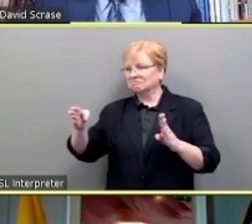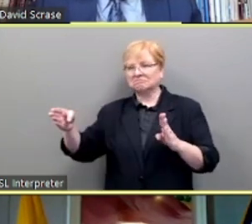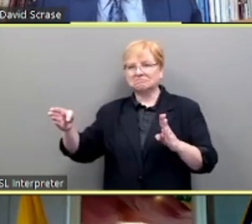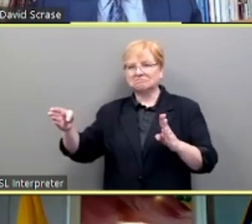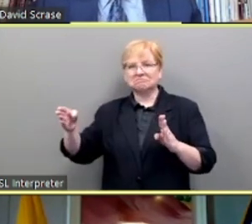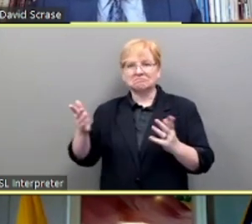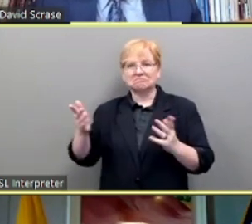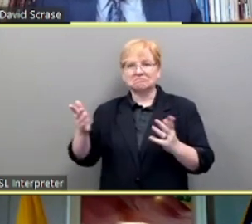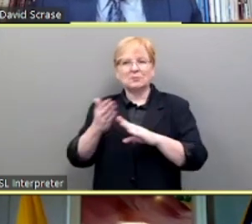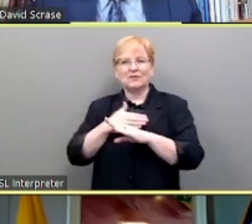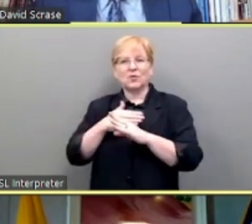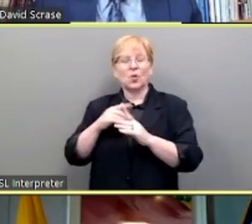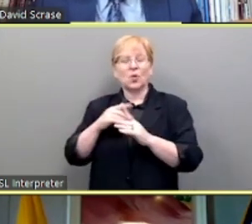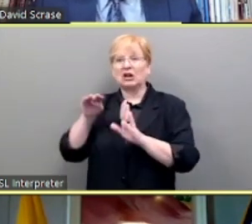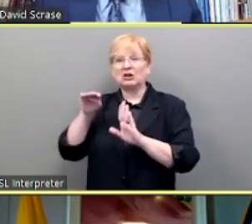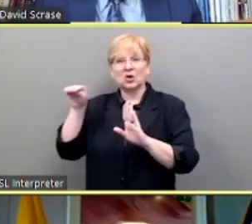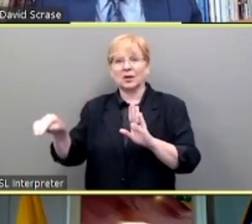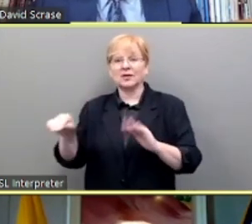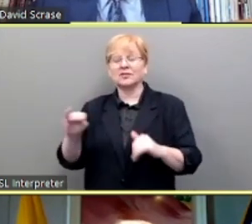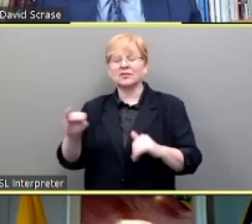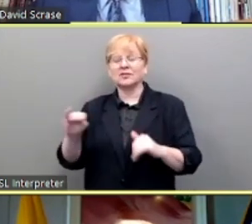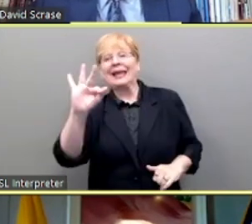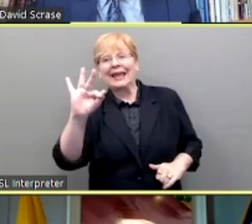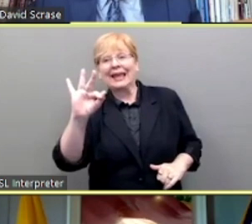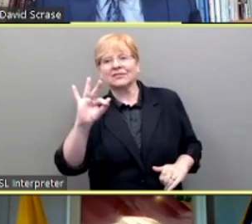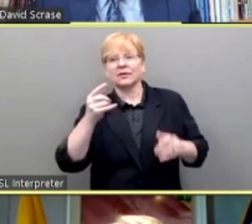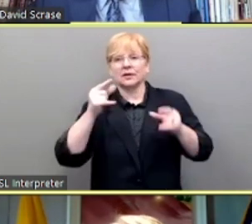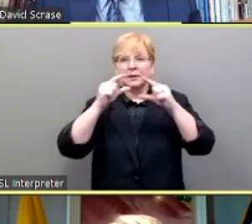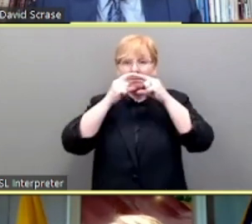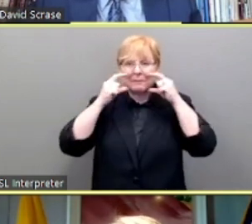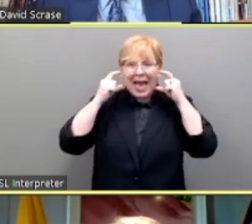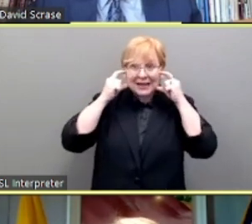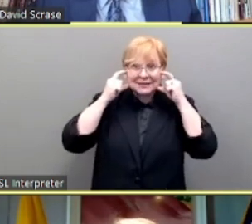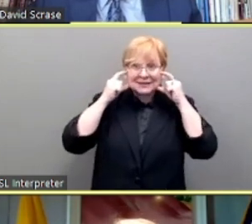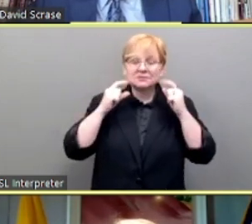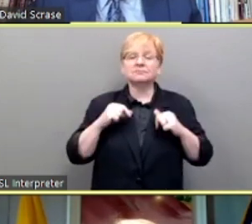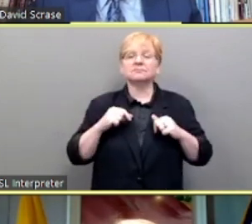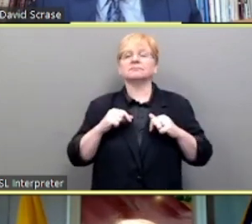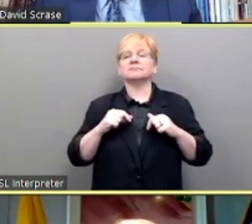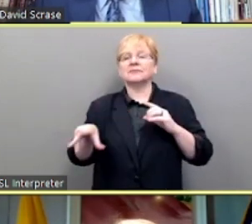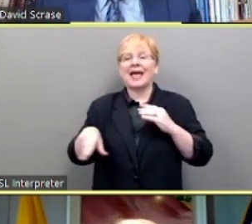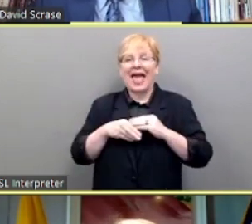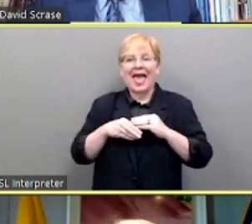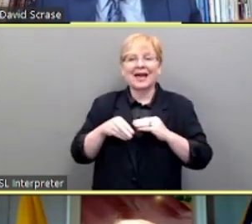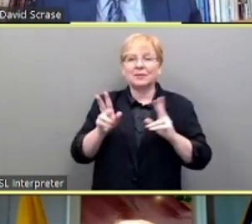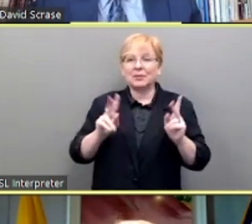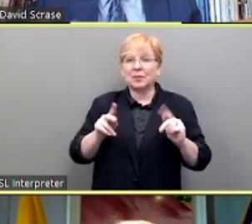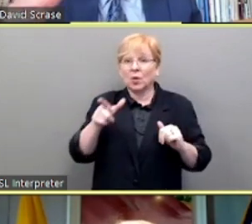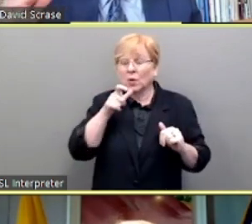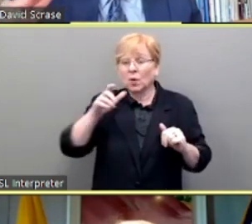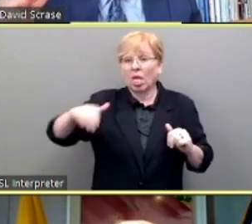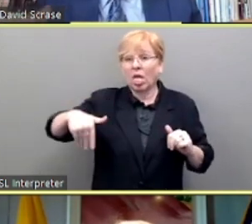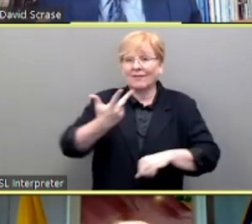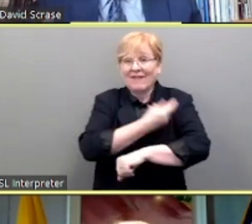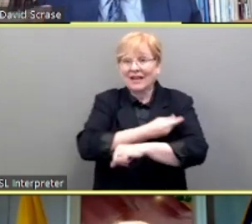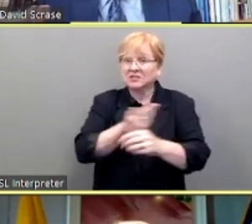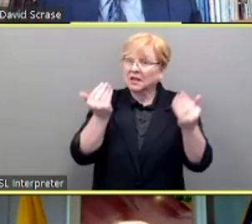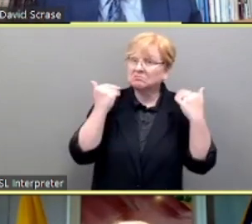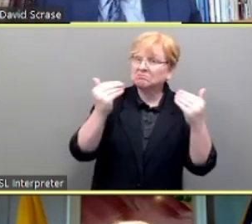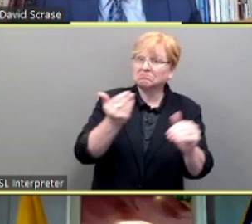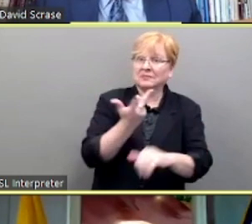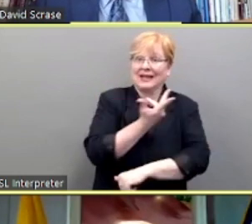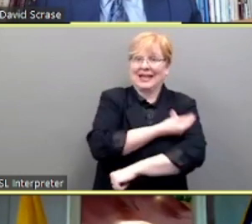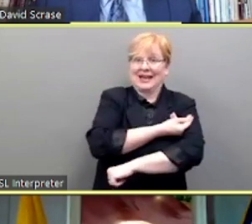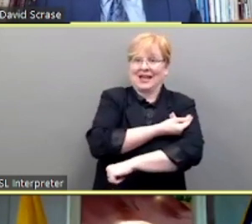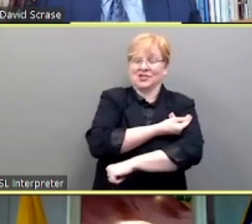but masking and additional people being vaccinated, even one shot, there's no question we can start to arrest the